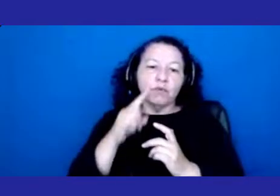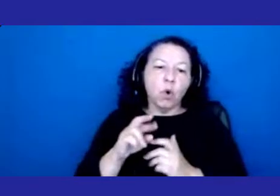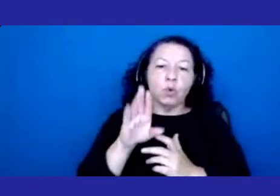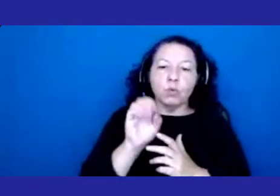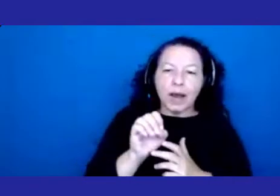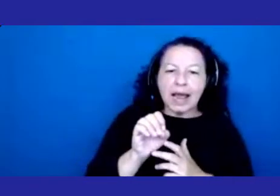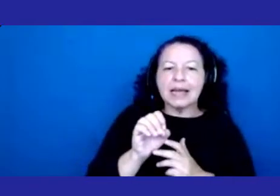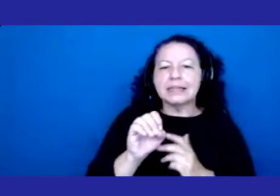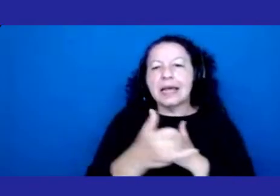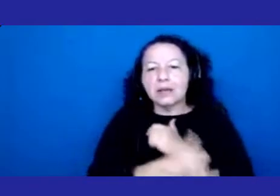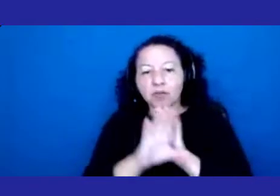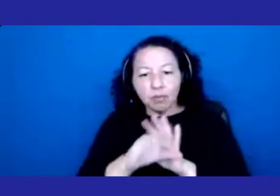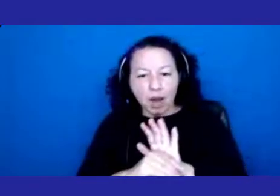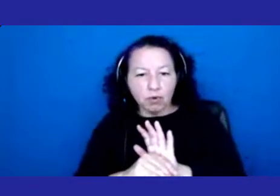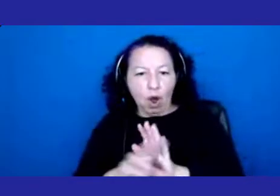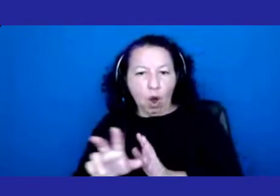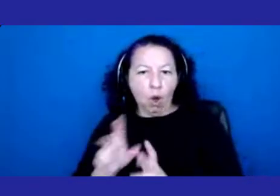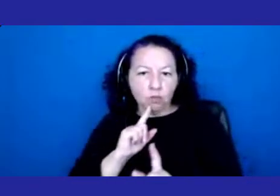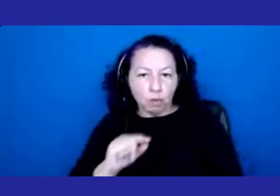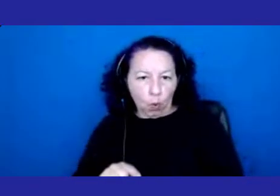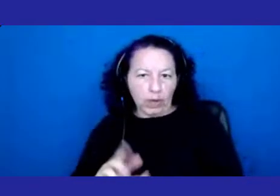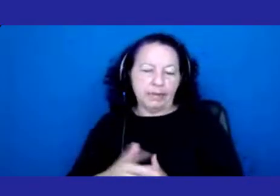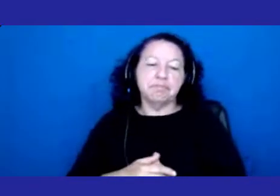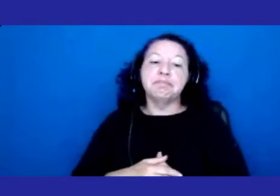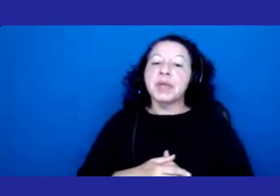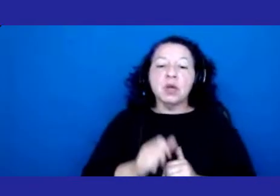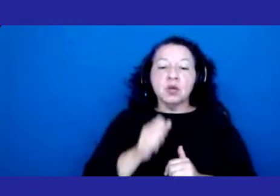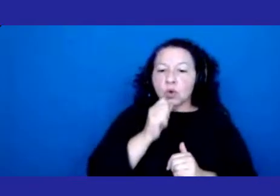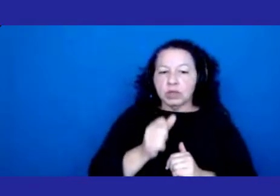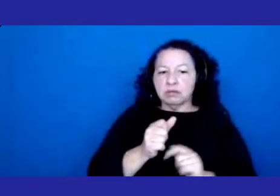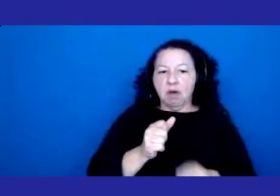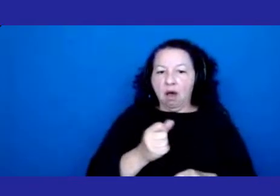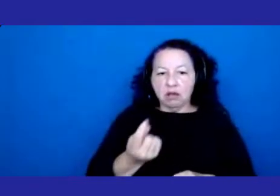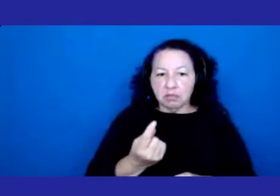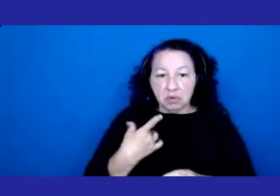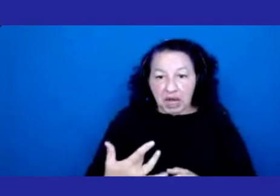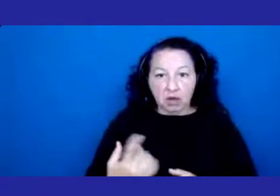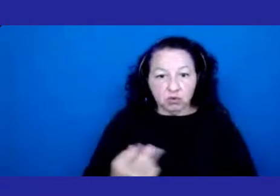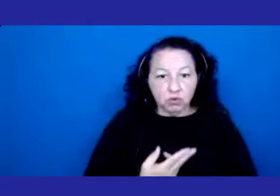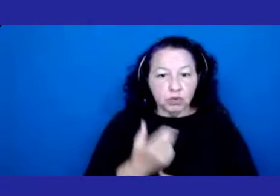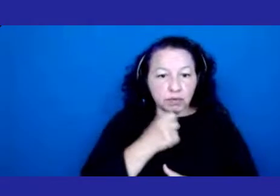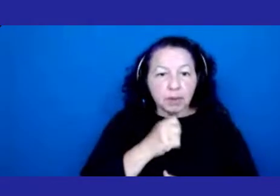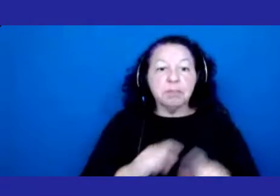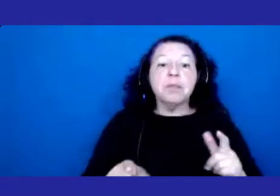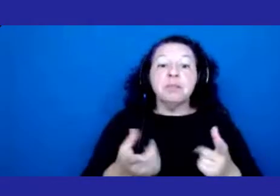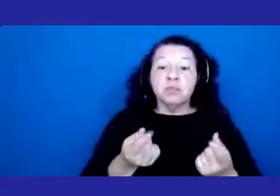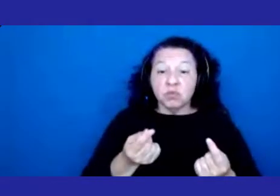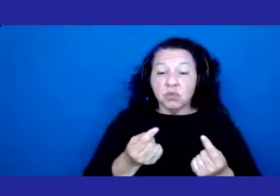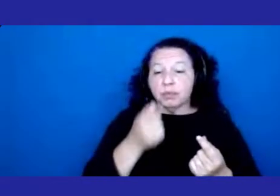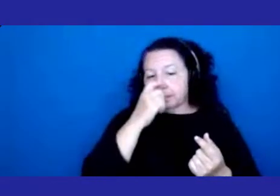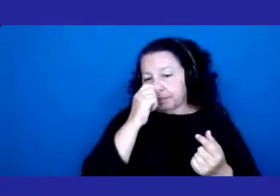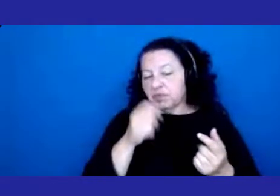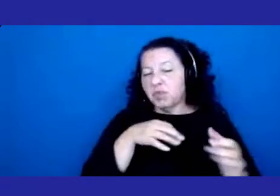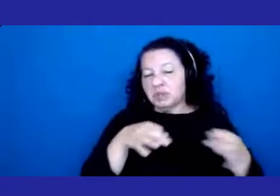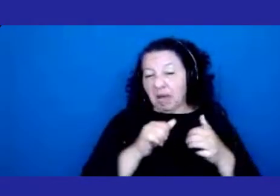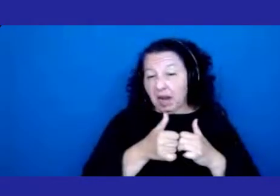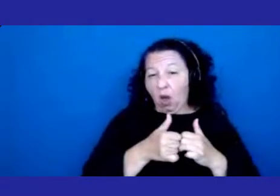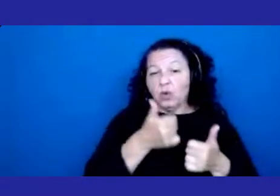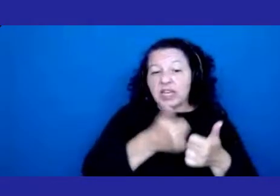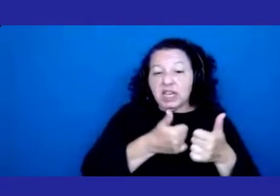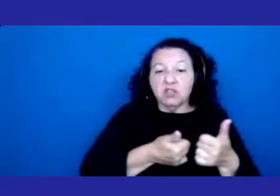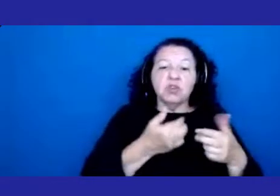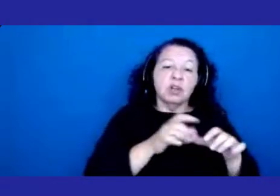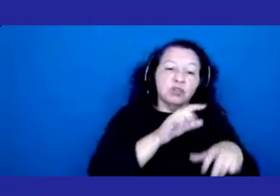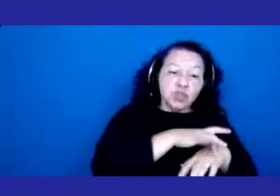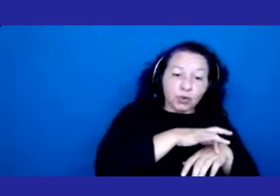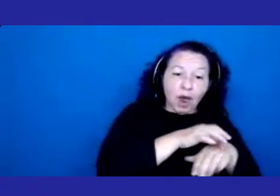field that we're using day to day. And to explore this, we coded each background into a geographical region and visualized it through a